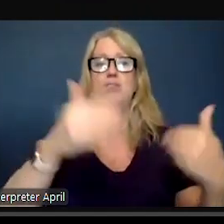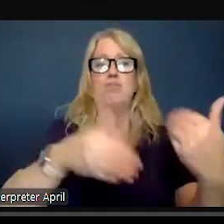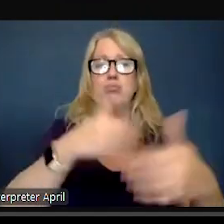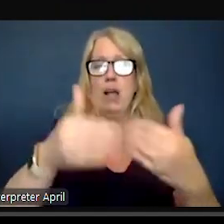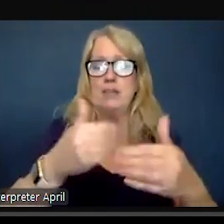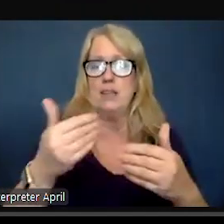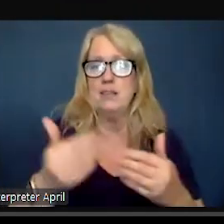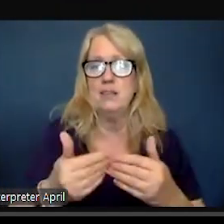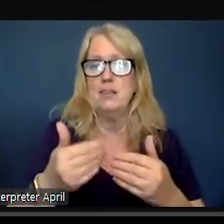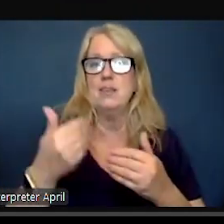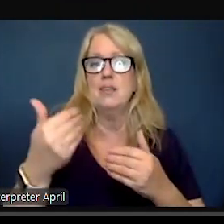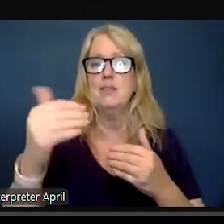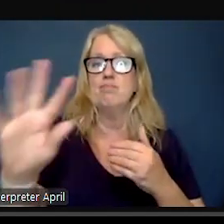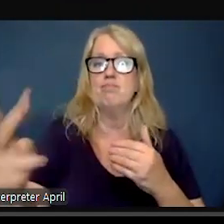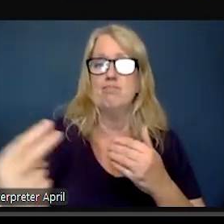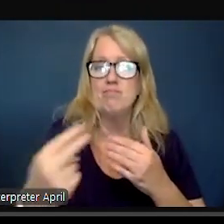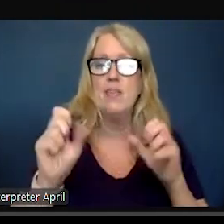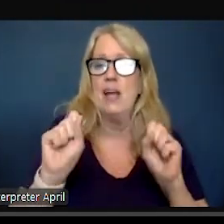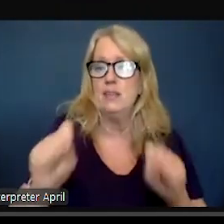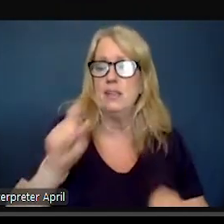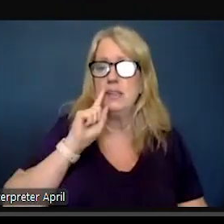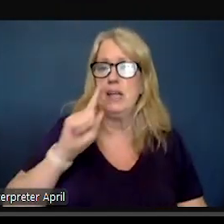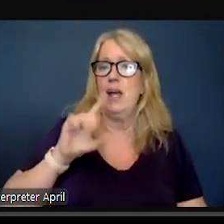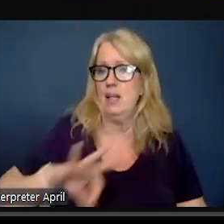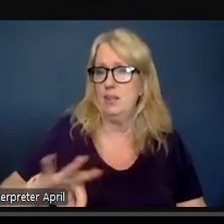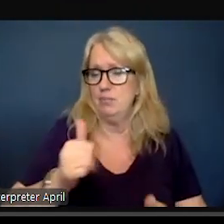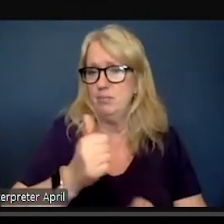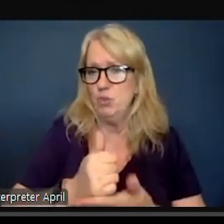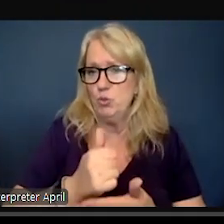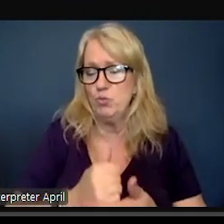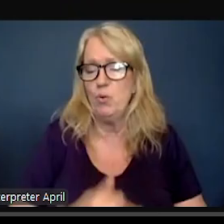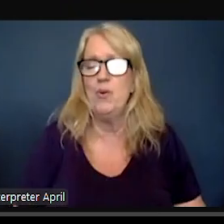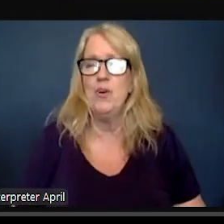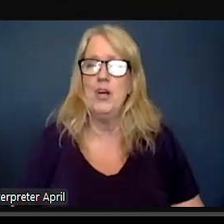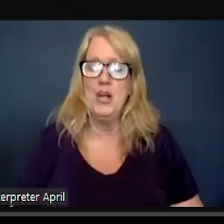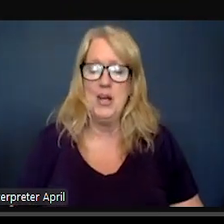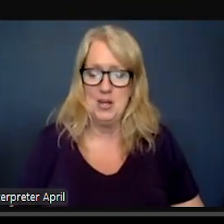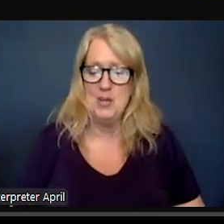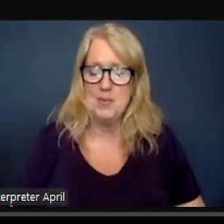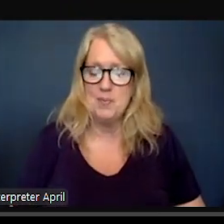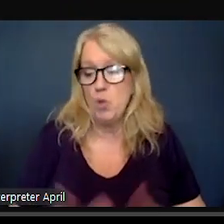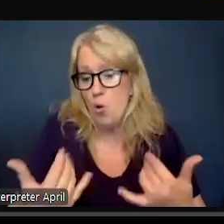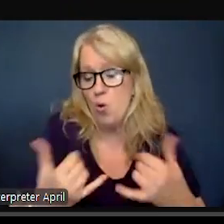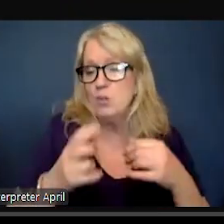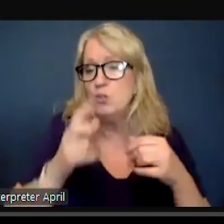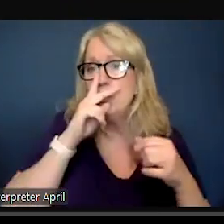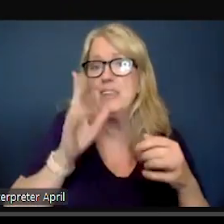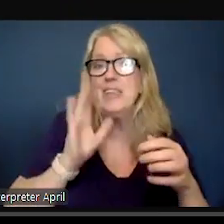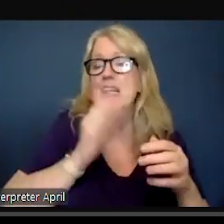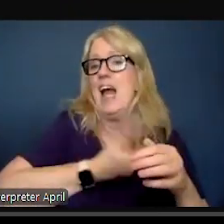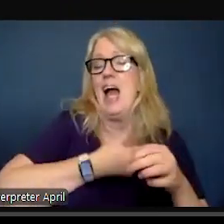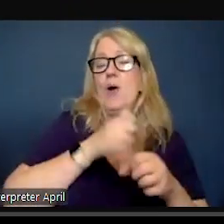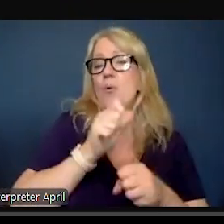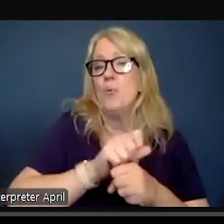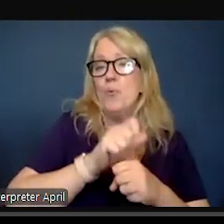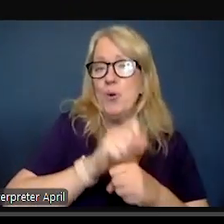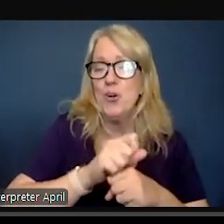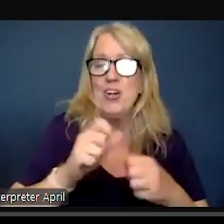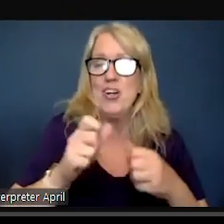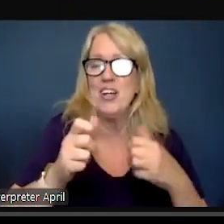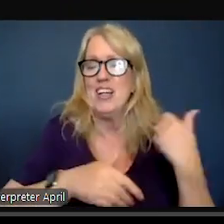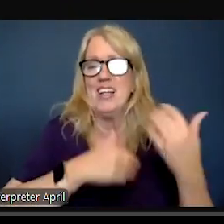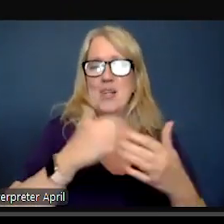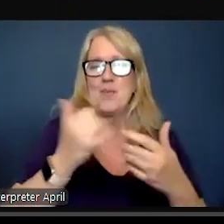it that can be useful. And so just kind of seeing our work as these sort of